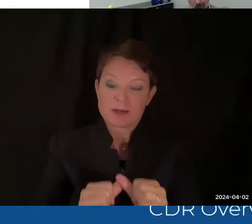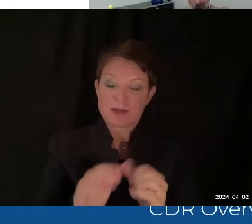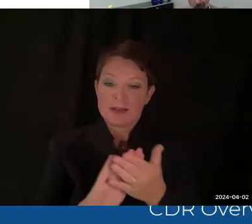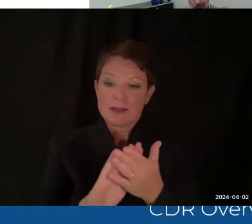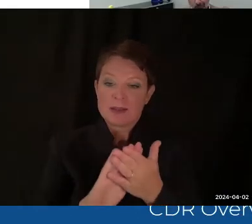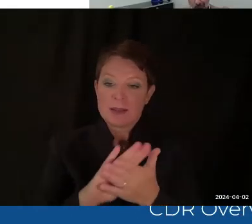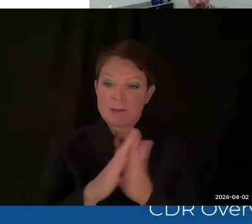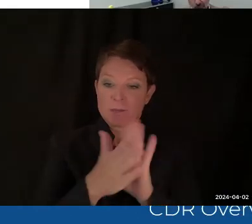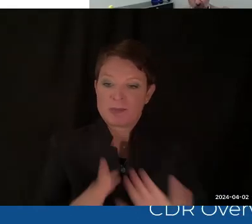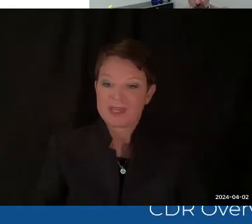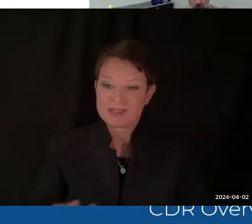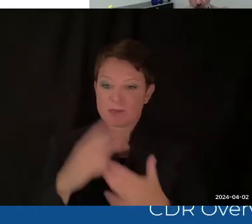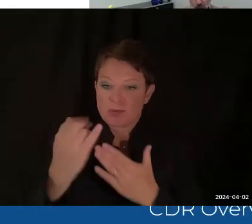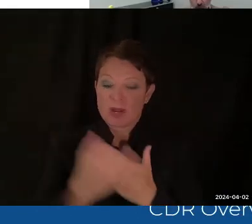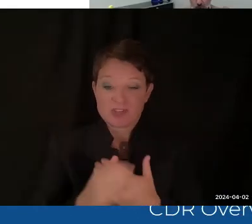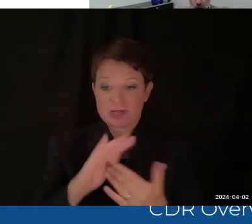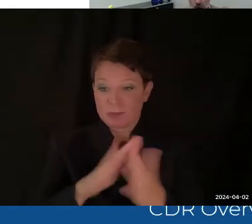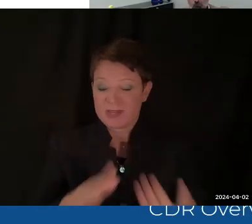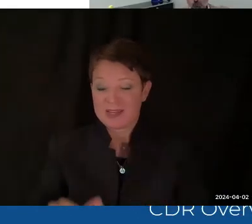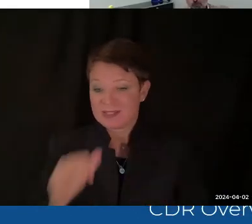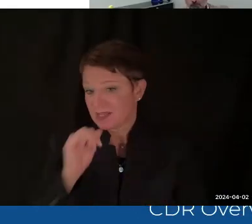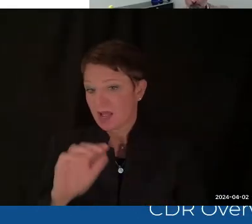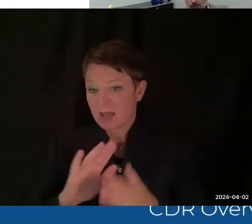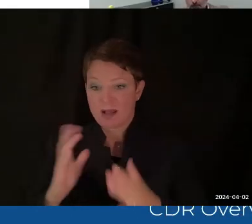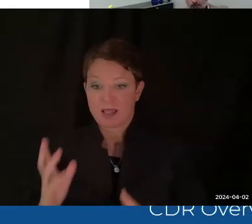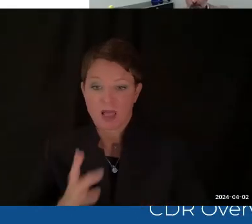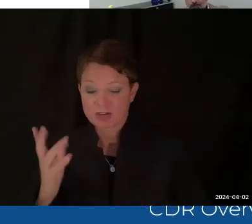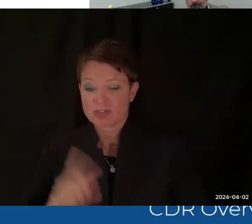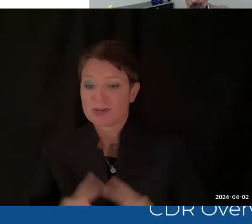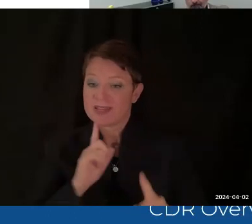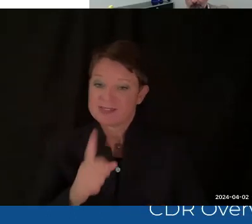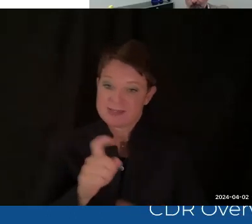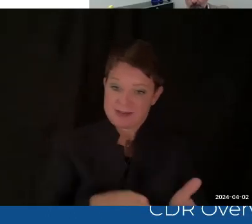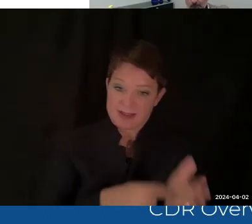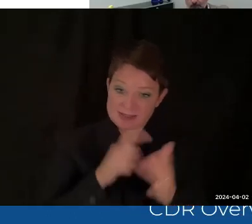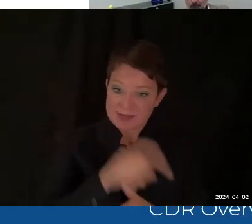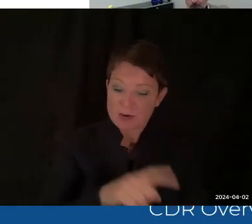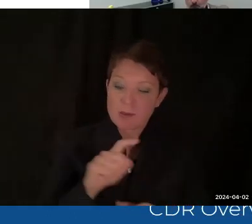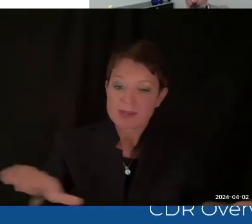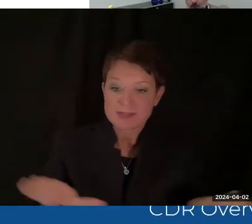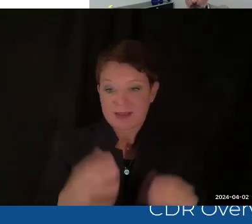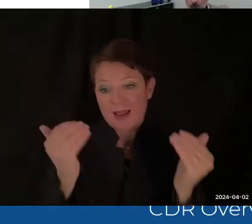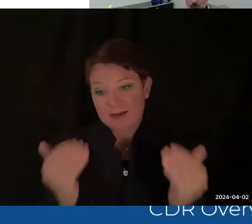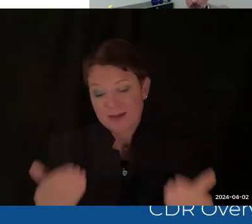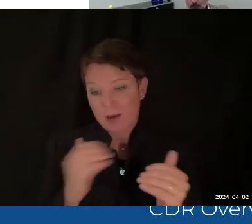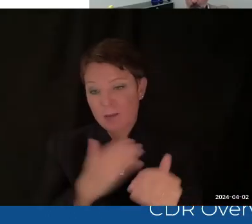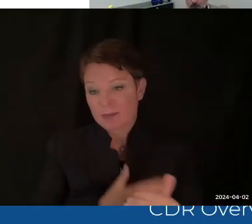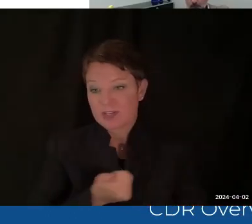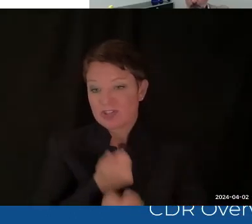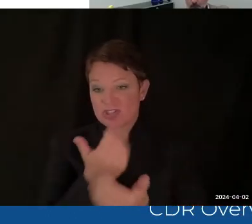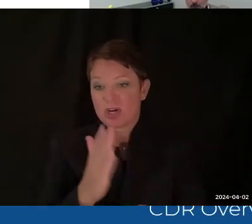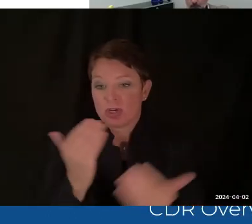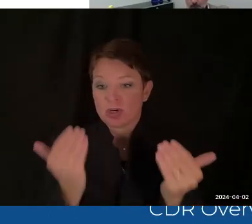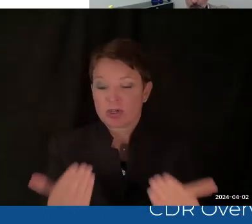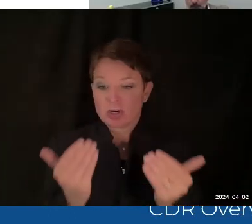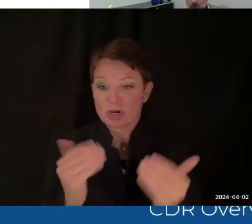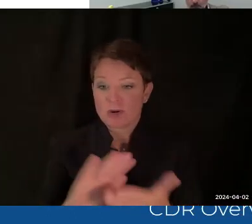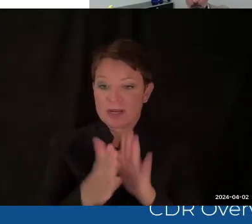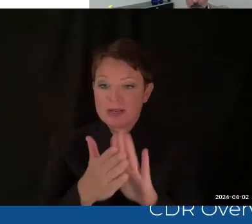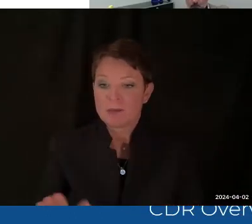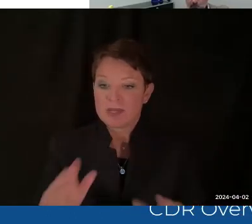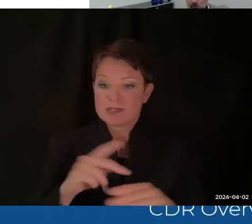project. Peace is not a luxury, it's a necessity. We must act now. Could you share your current peace